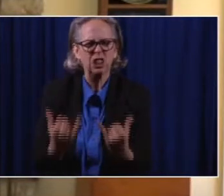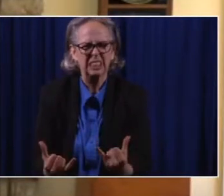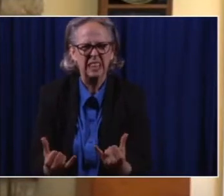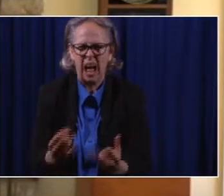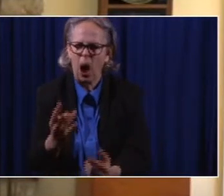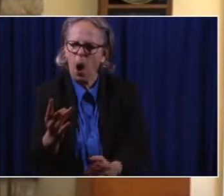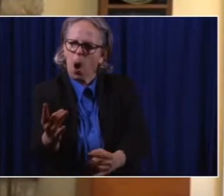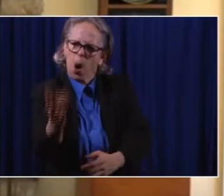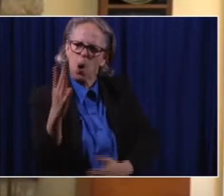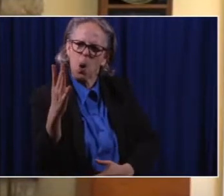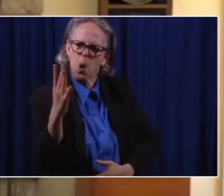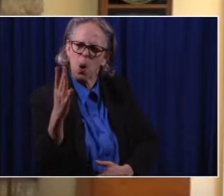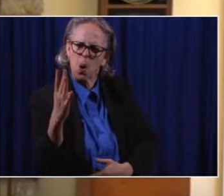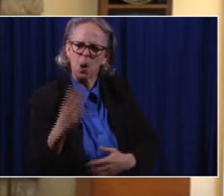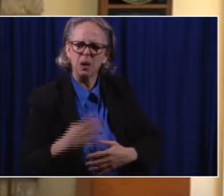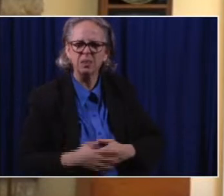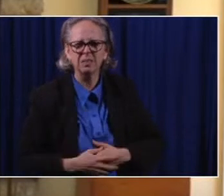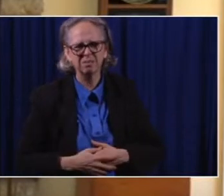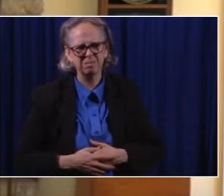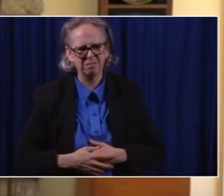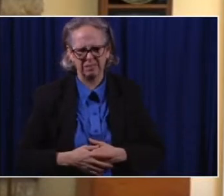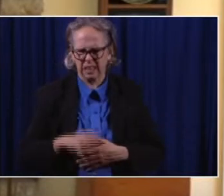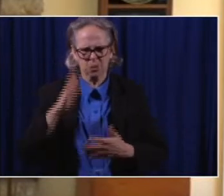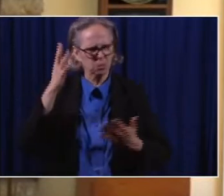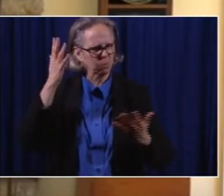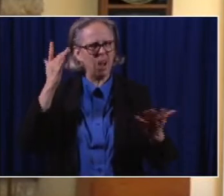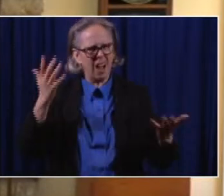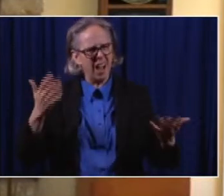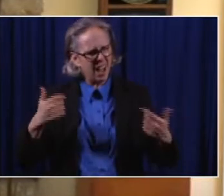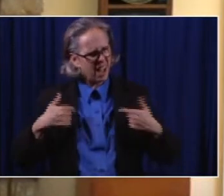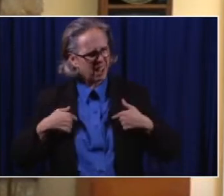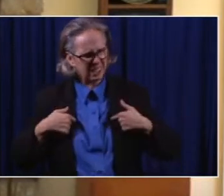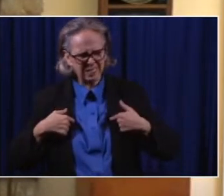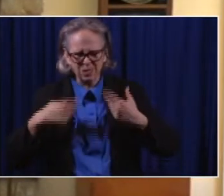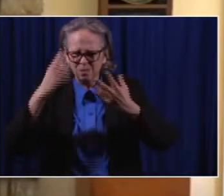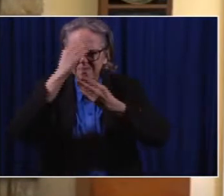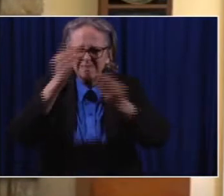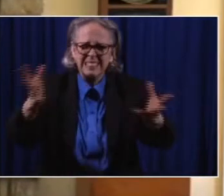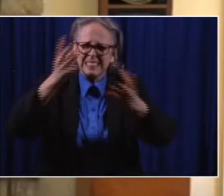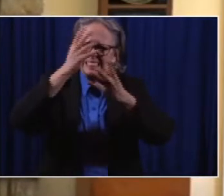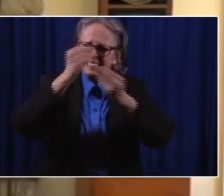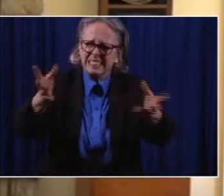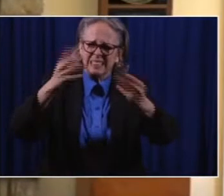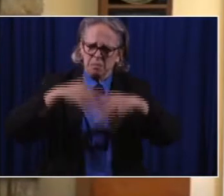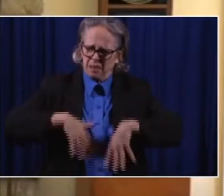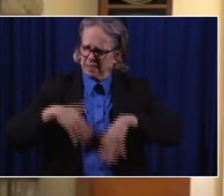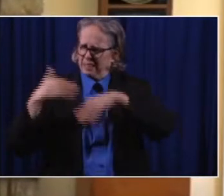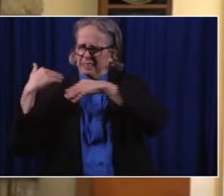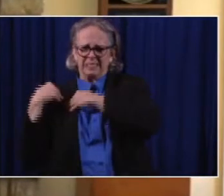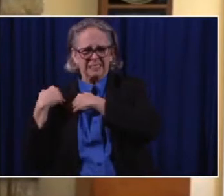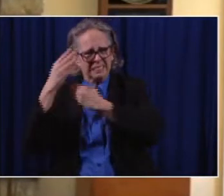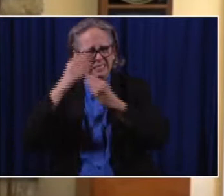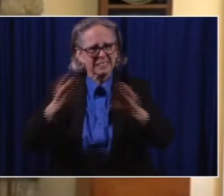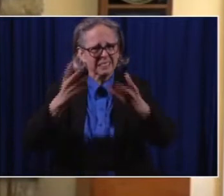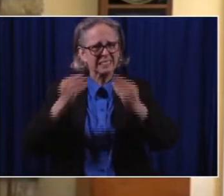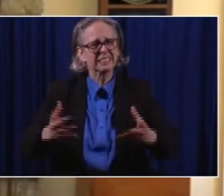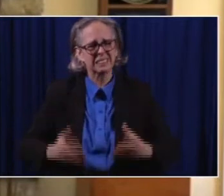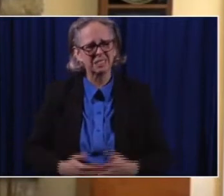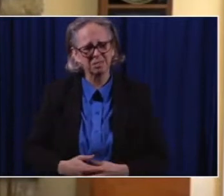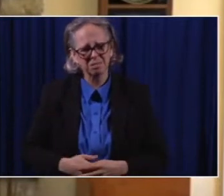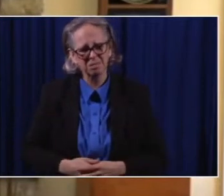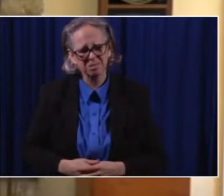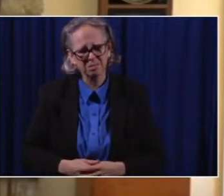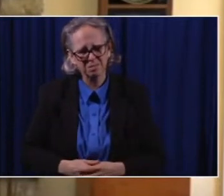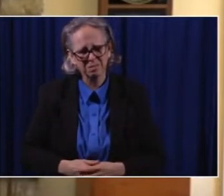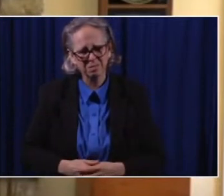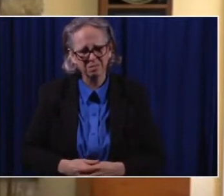is something I struggle with. I think about one thing that we've been doing, and I think it was sometimes misunderstood, and that's probably because I didn't explain it